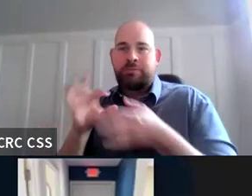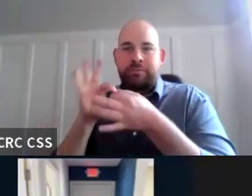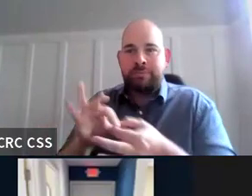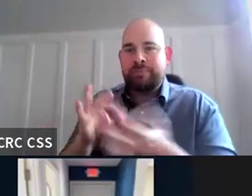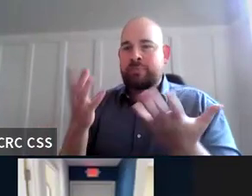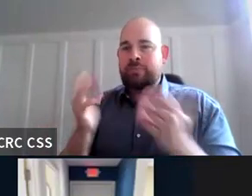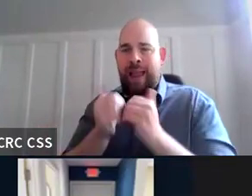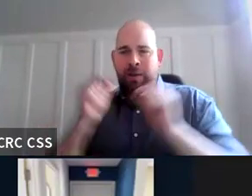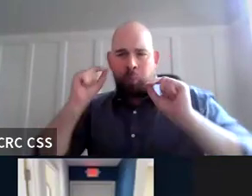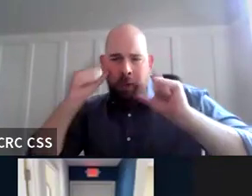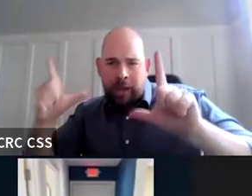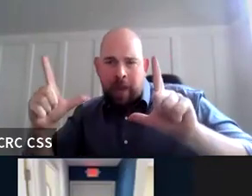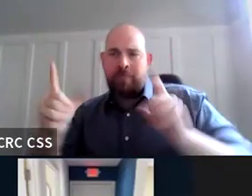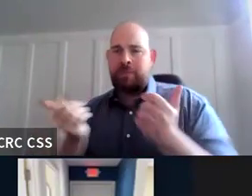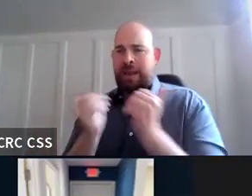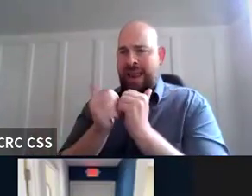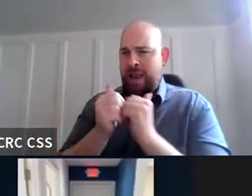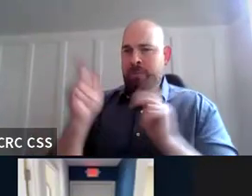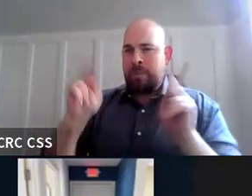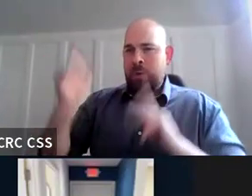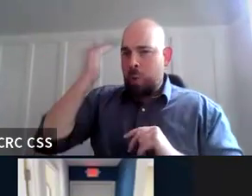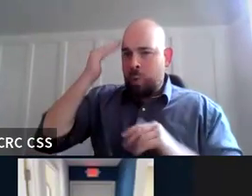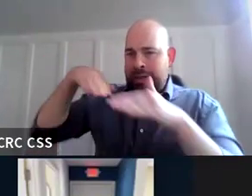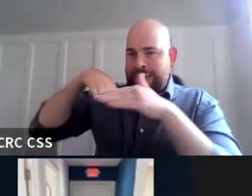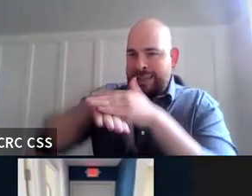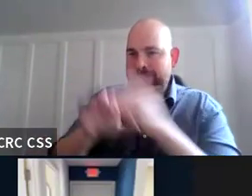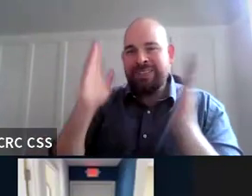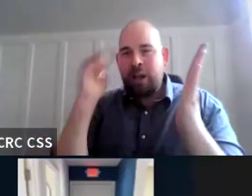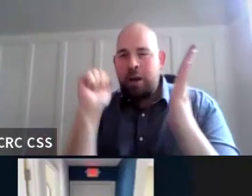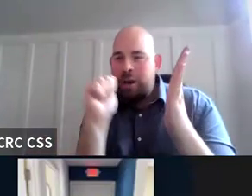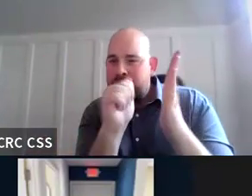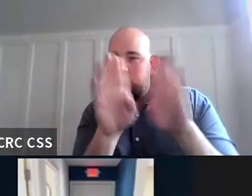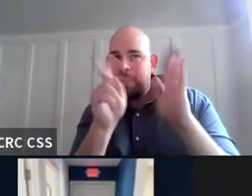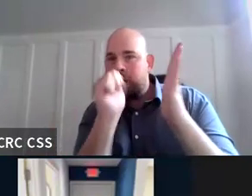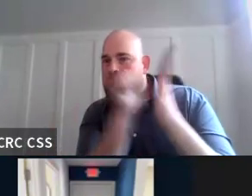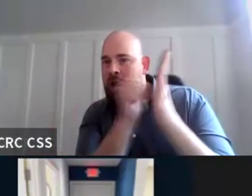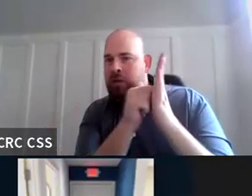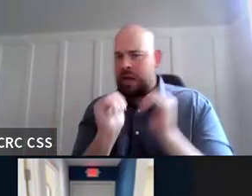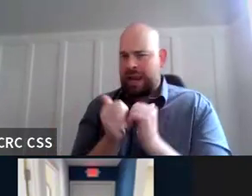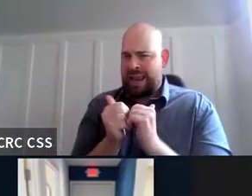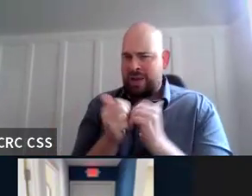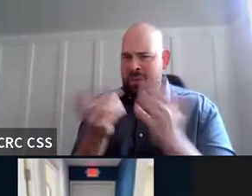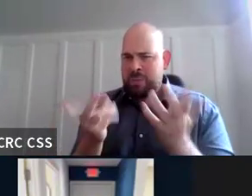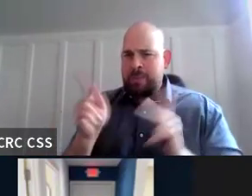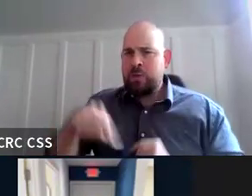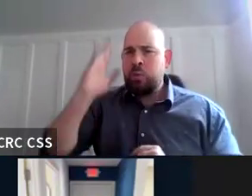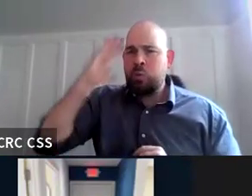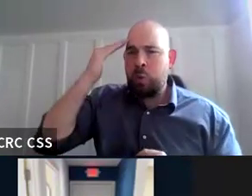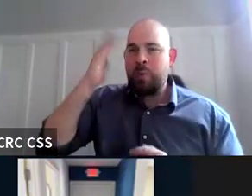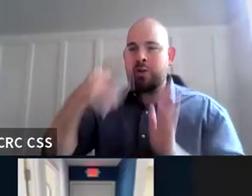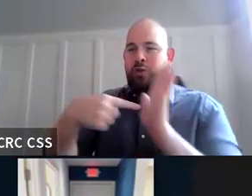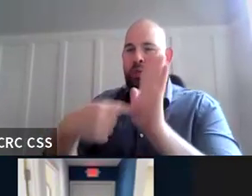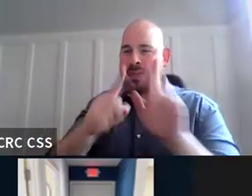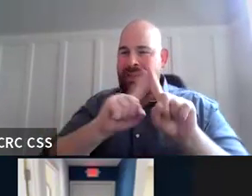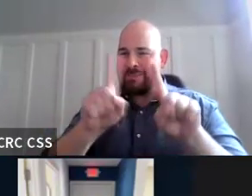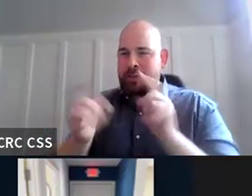bedroom, there was equipment that was specifically related to basically giving them access into how to,